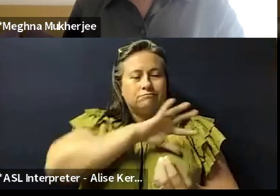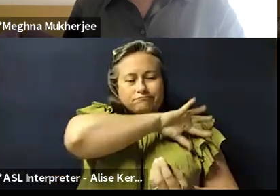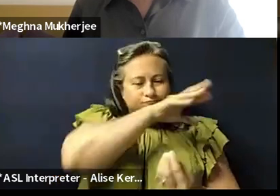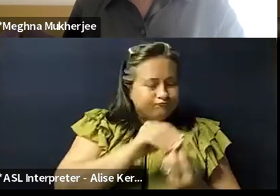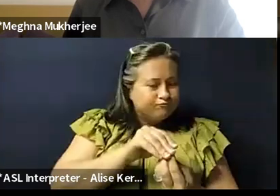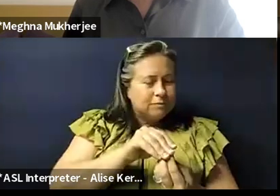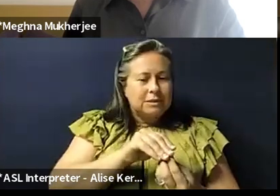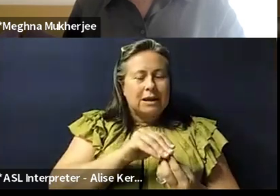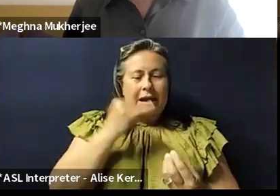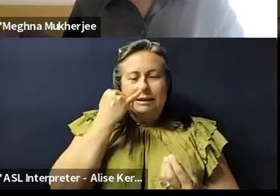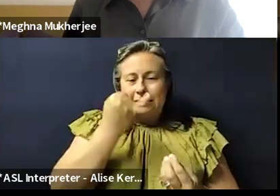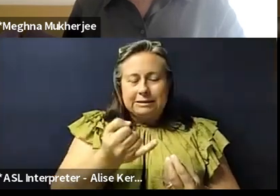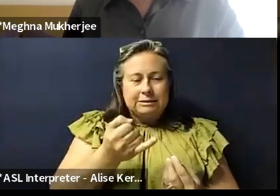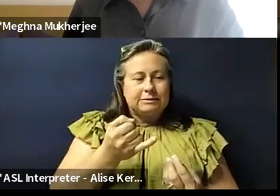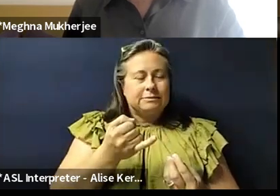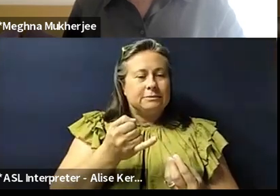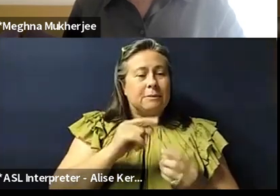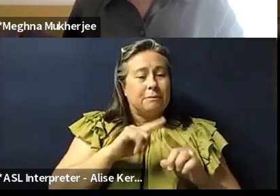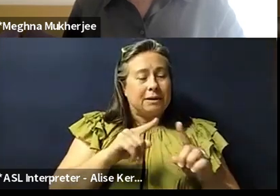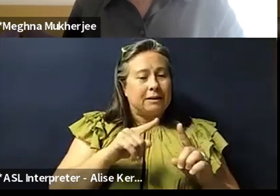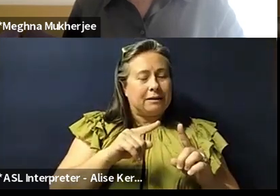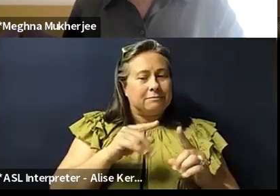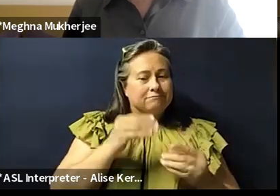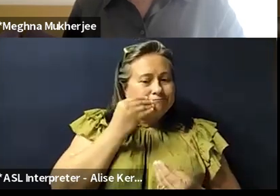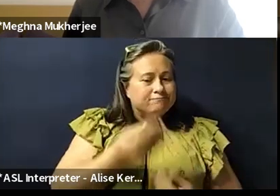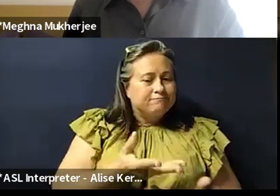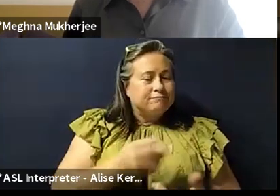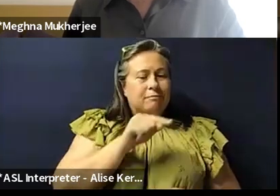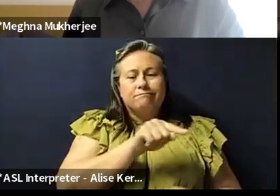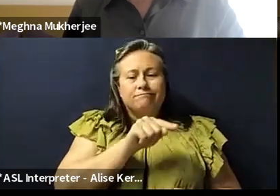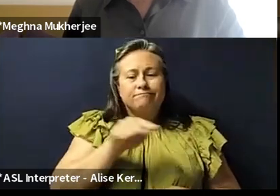holistic idea of an autonomous life. Yes.